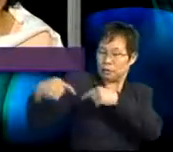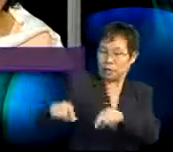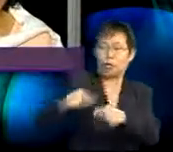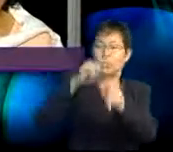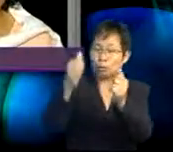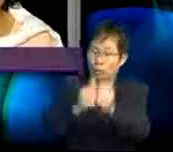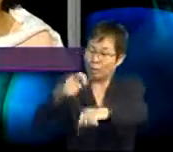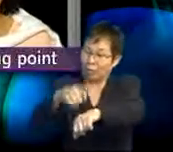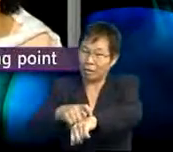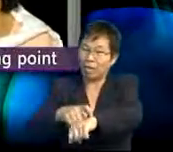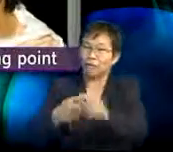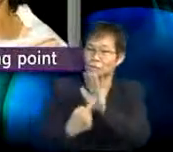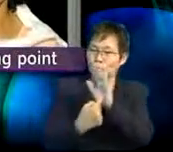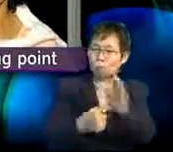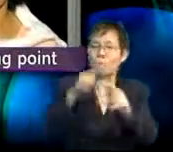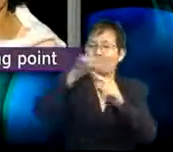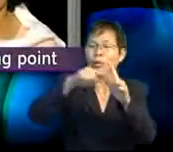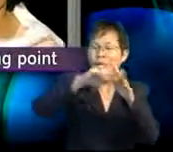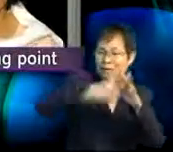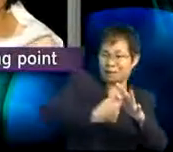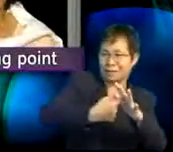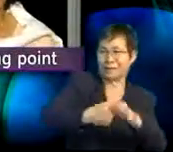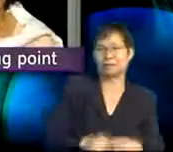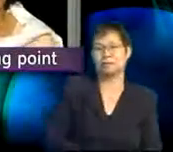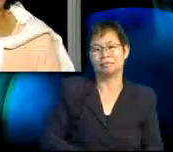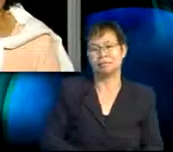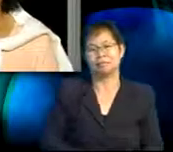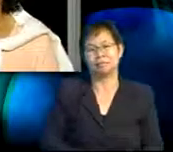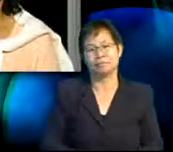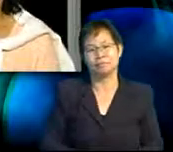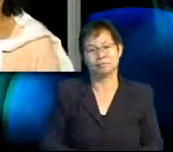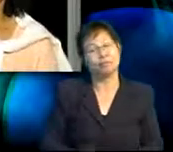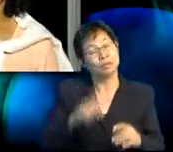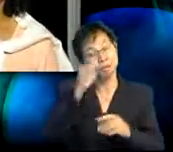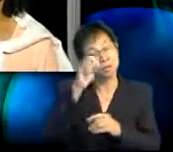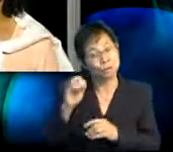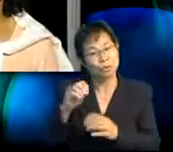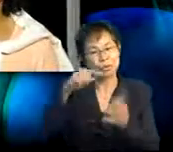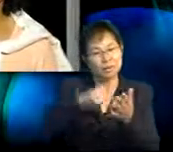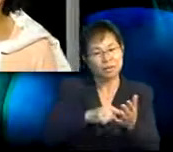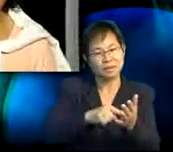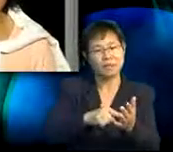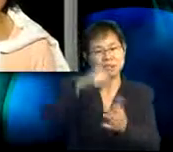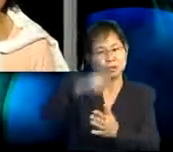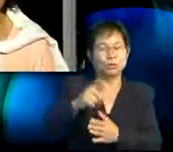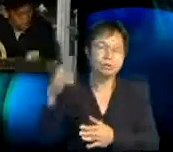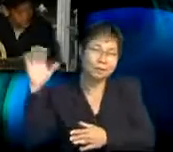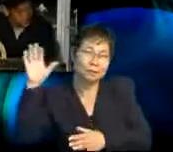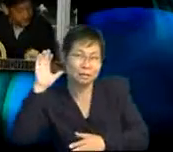time that shows when an activity started. So, this is how it should have sounded.